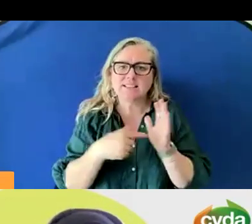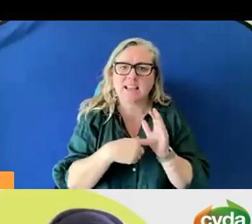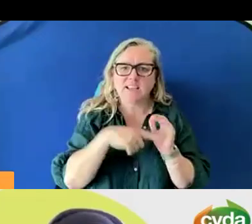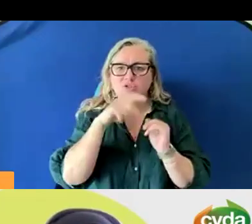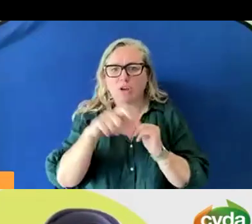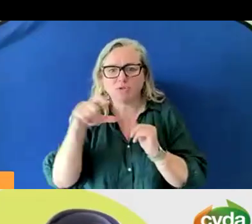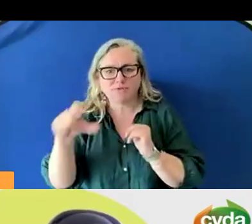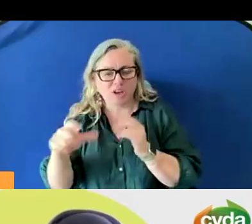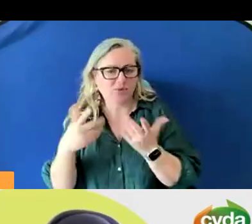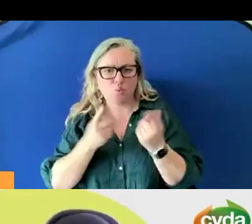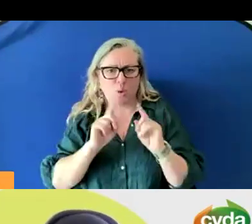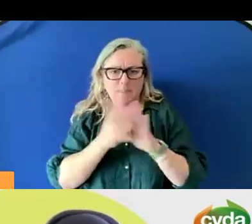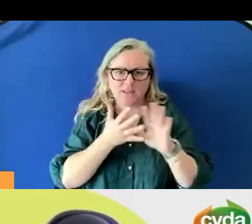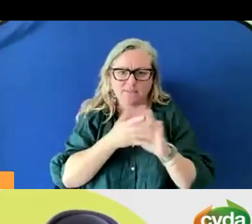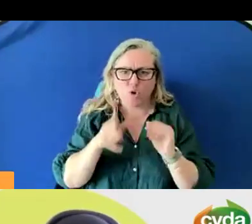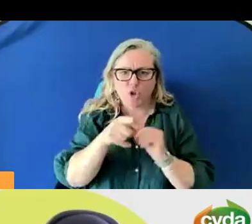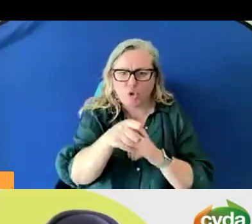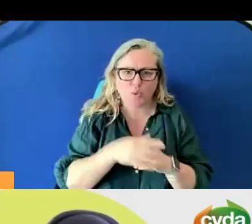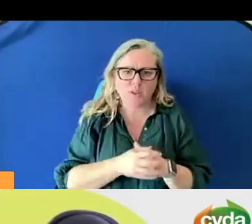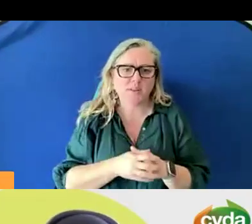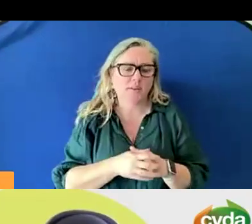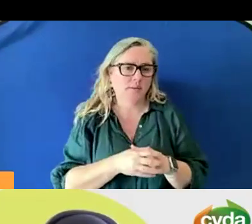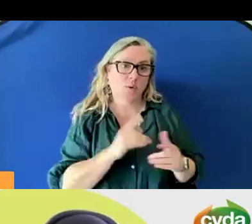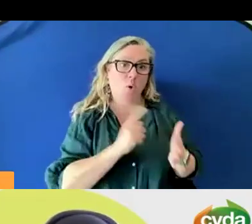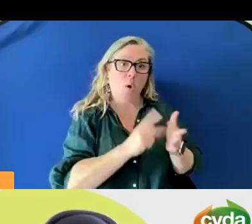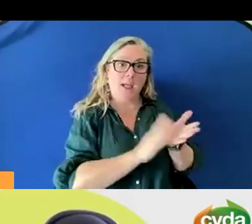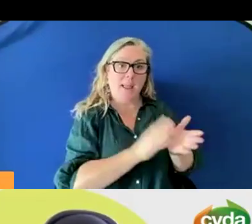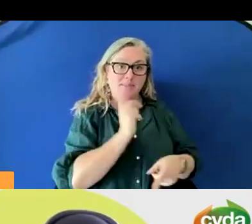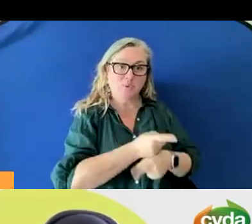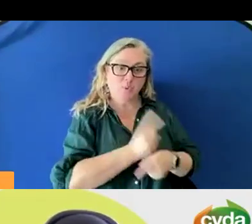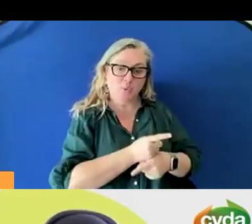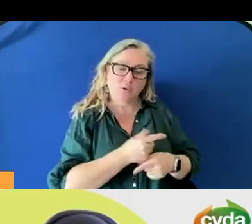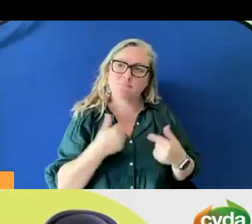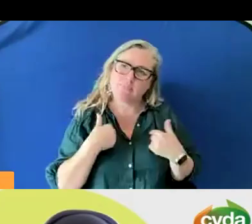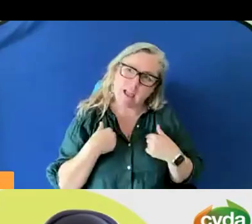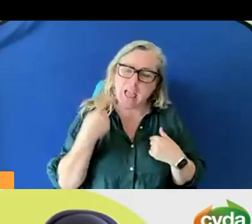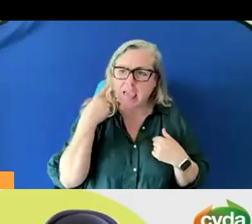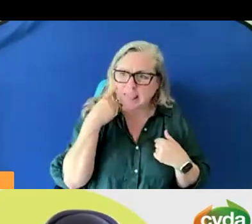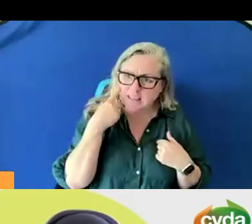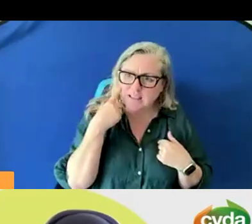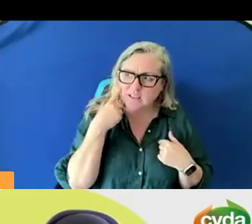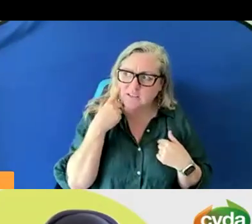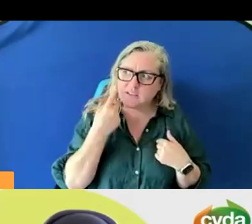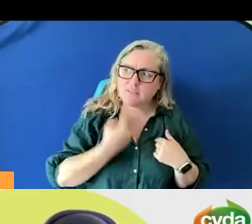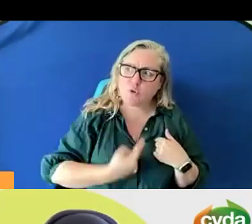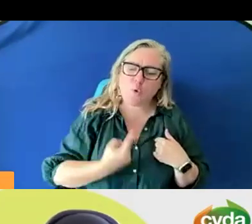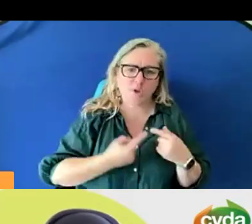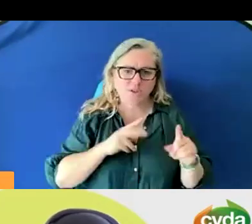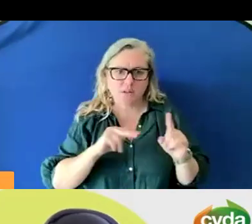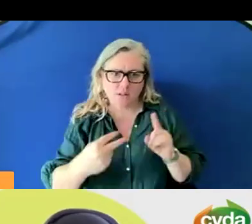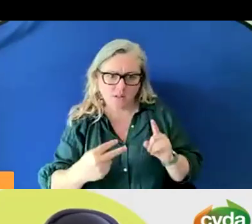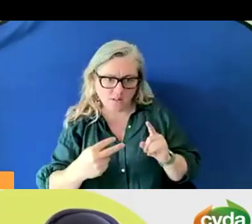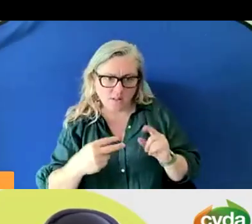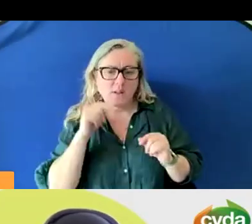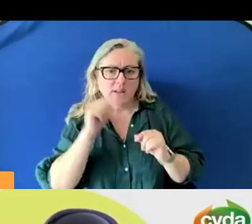your own personal journey? I'm speaking. Thanks, Jace. I guess on a more personal note,